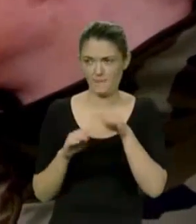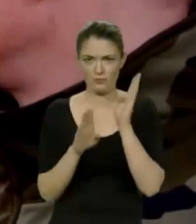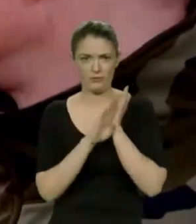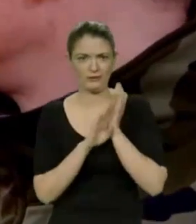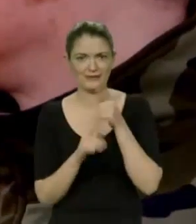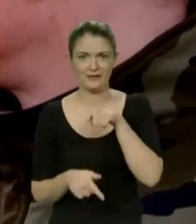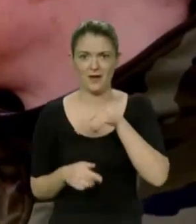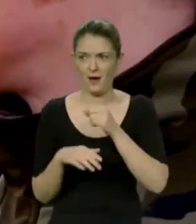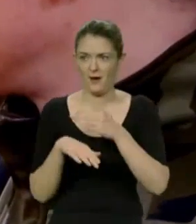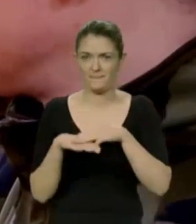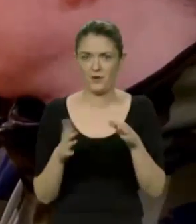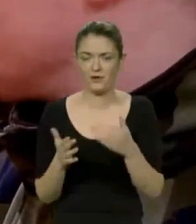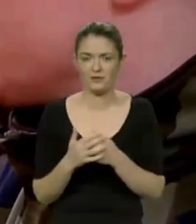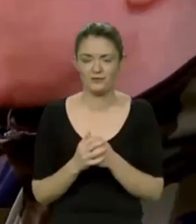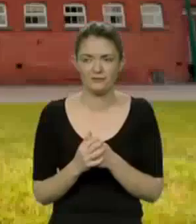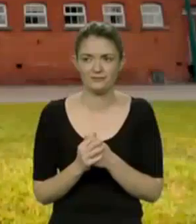more.